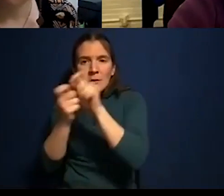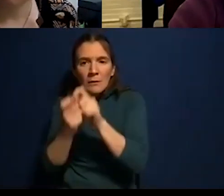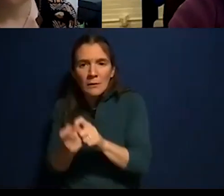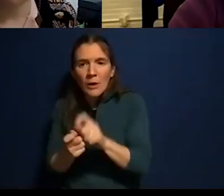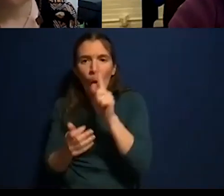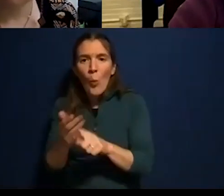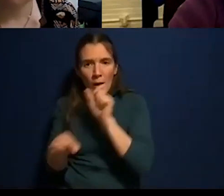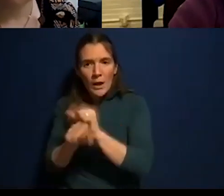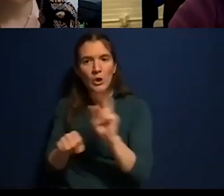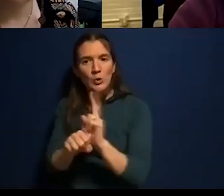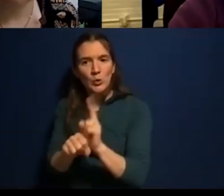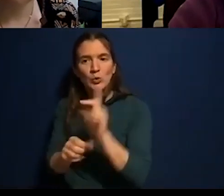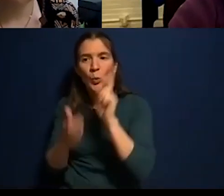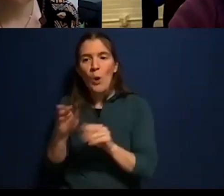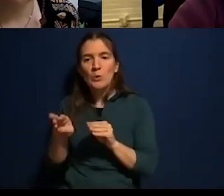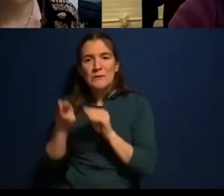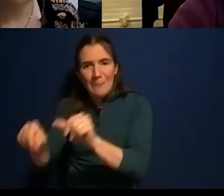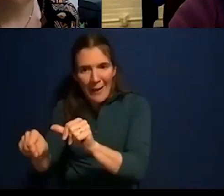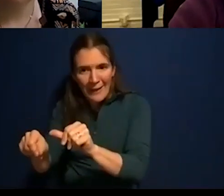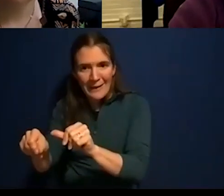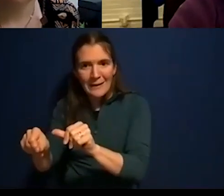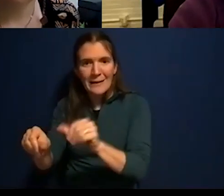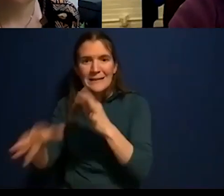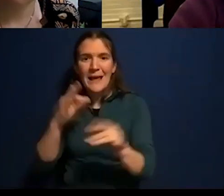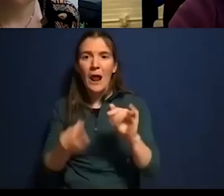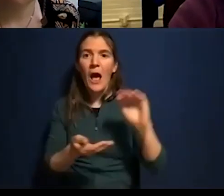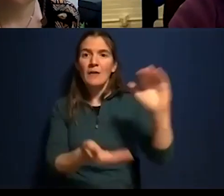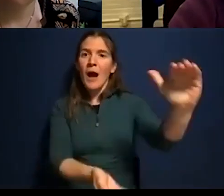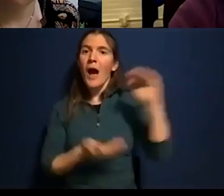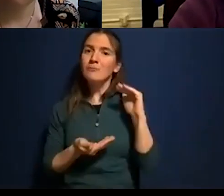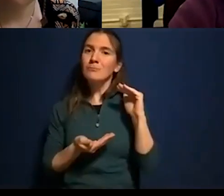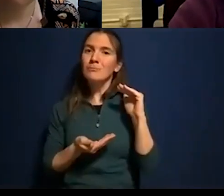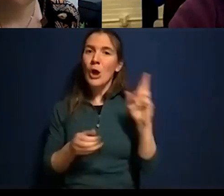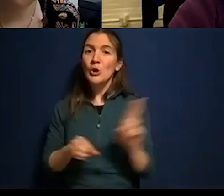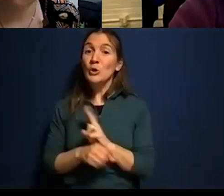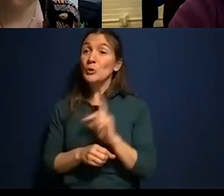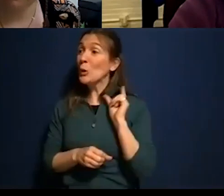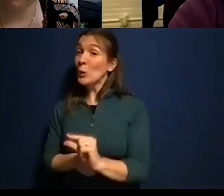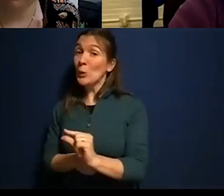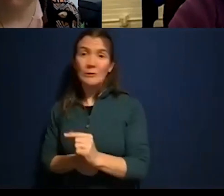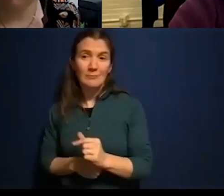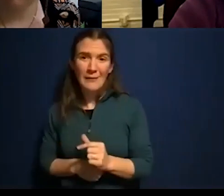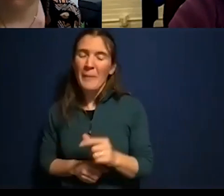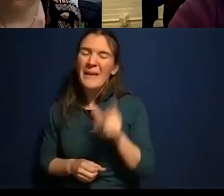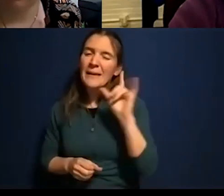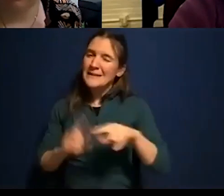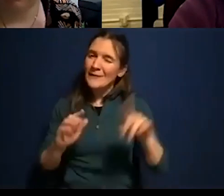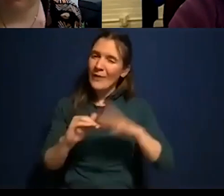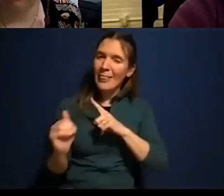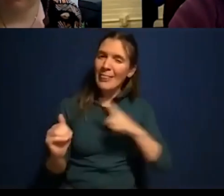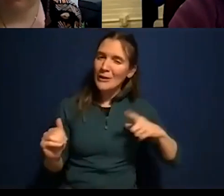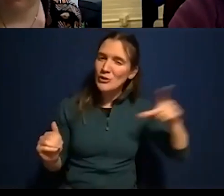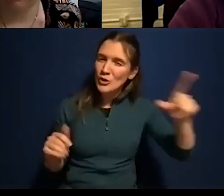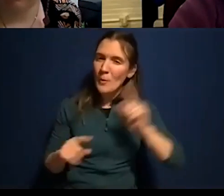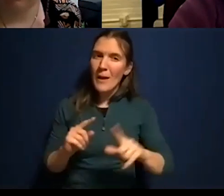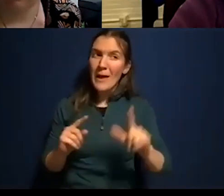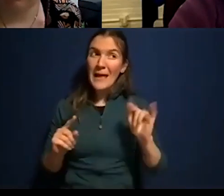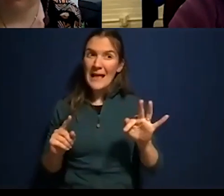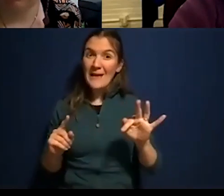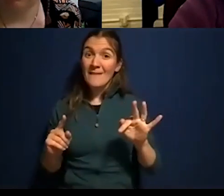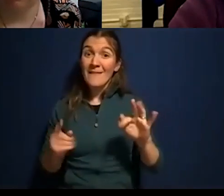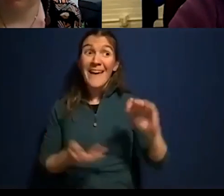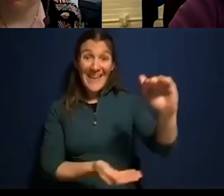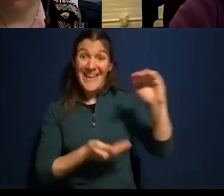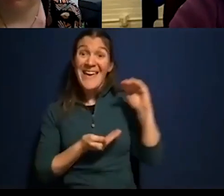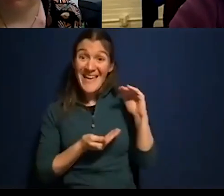You know, because to and I know you're not doing what the Vermont legislature does, but if you're not using